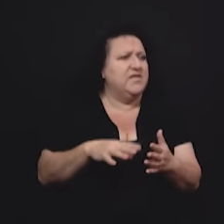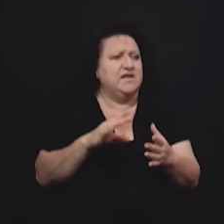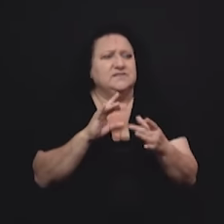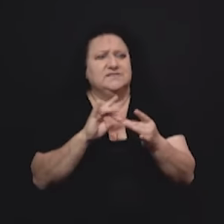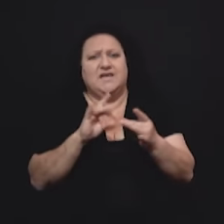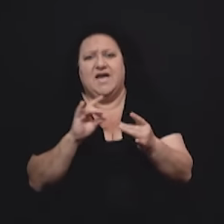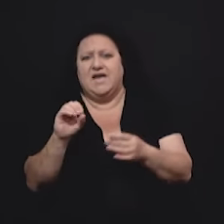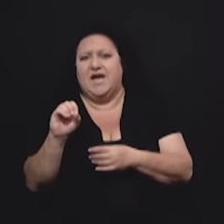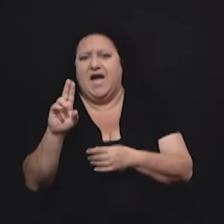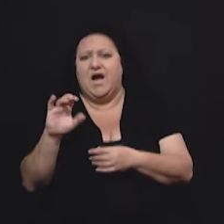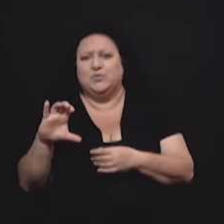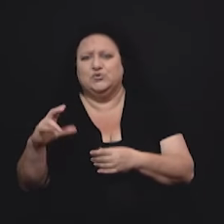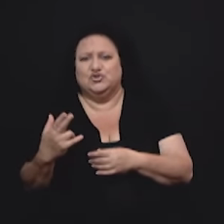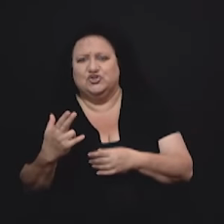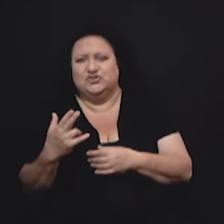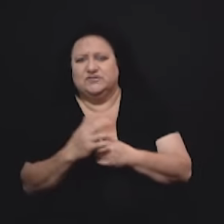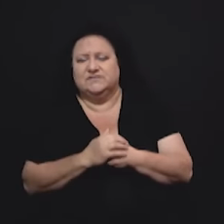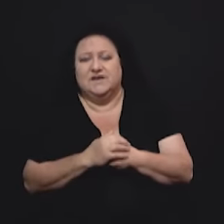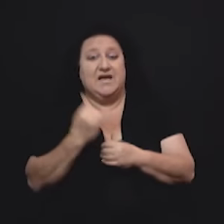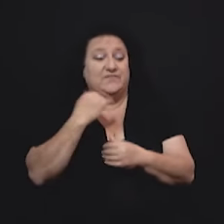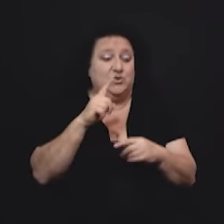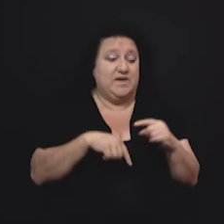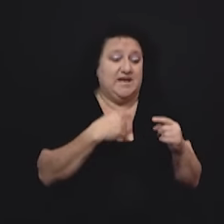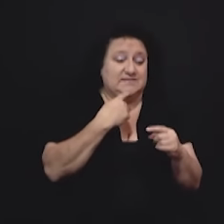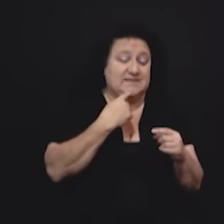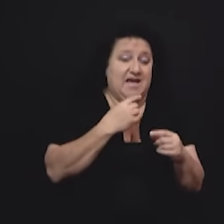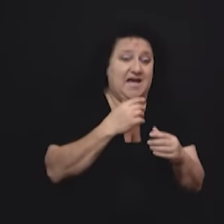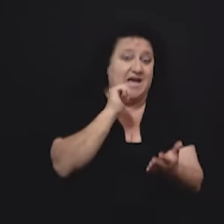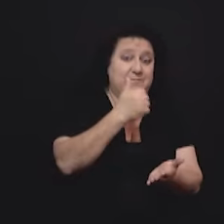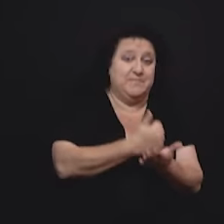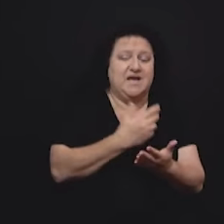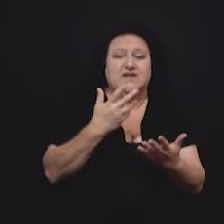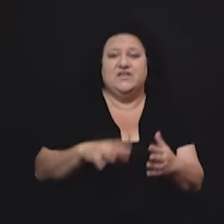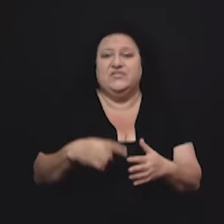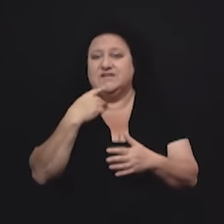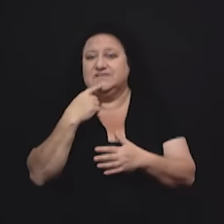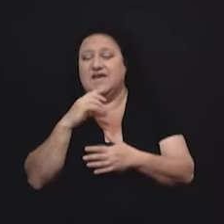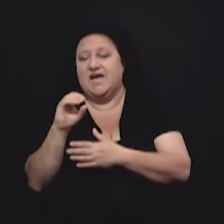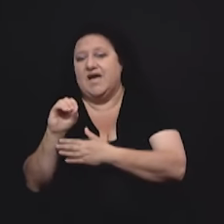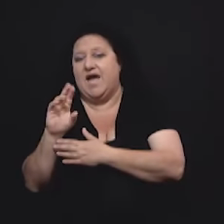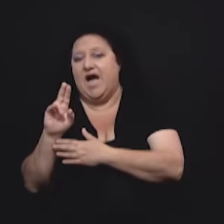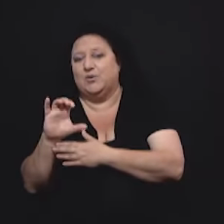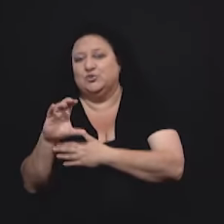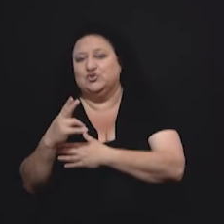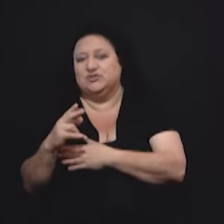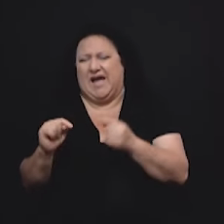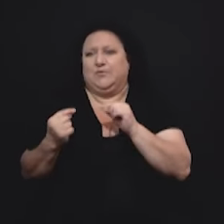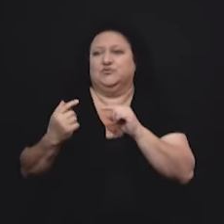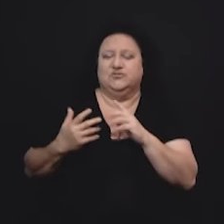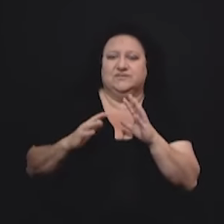but Shelby, can you help me? If you can't say amen, say ouch. Scripture has a way of stepping on our toes. Some people want to